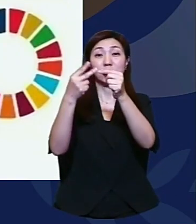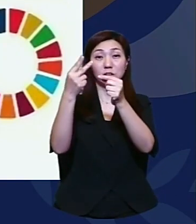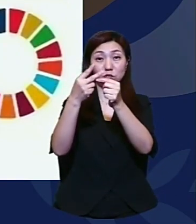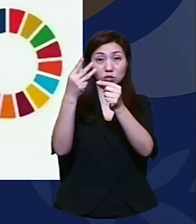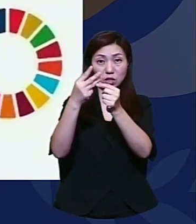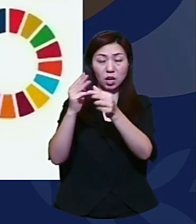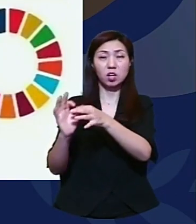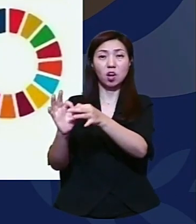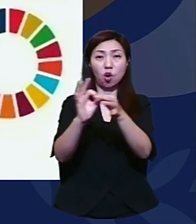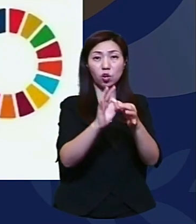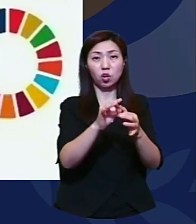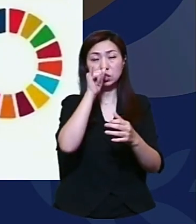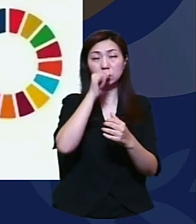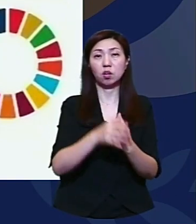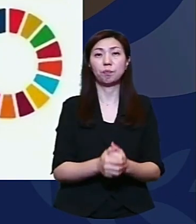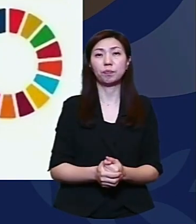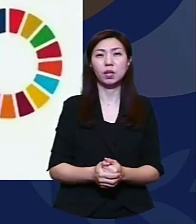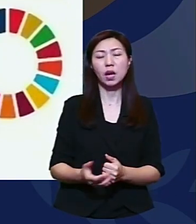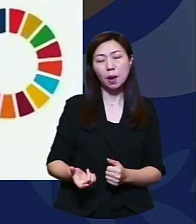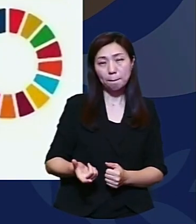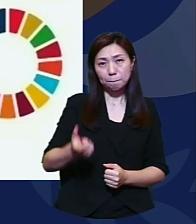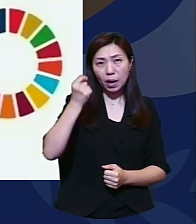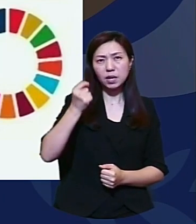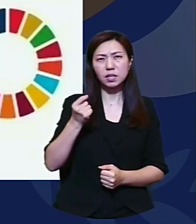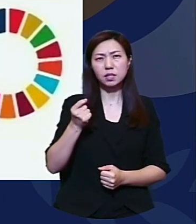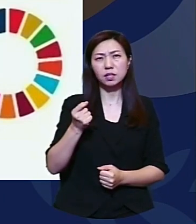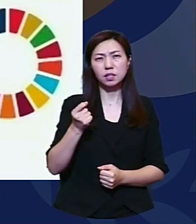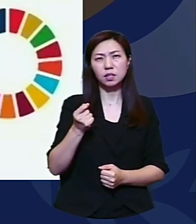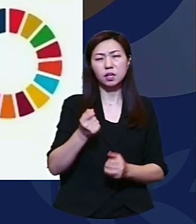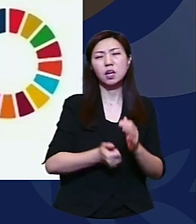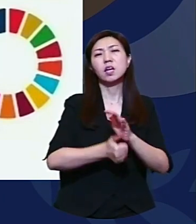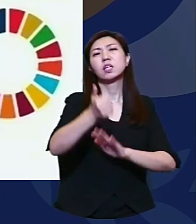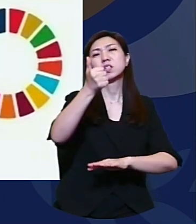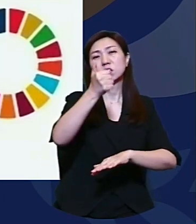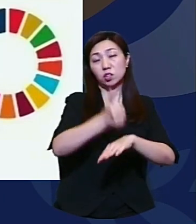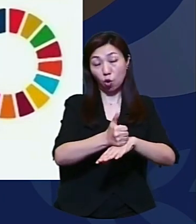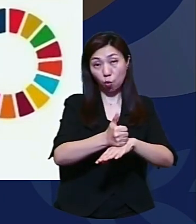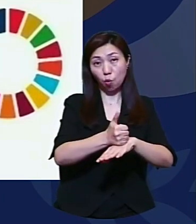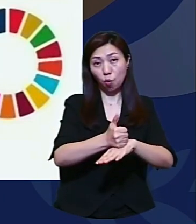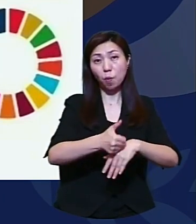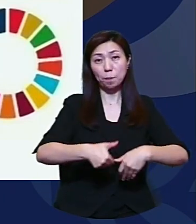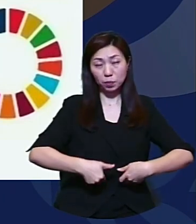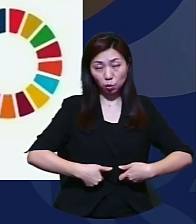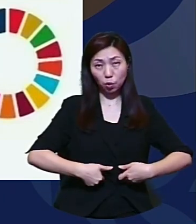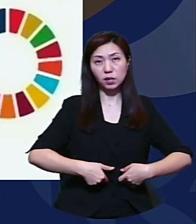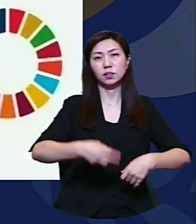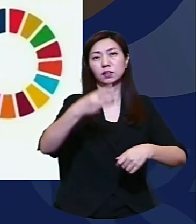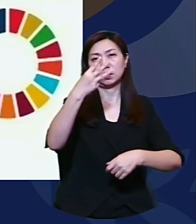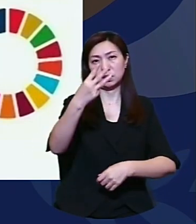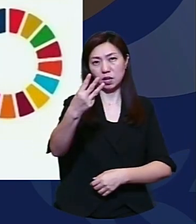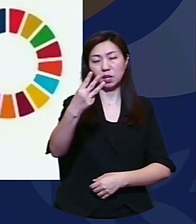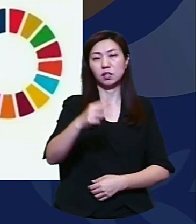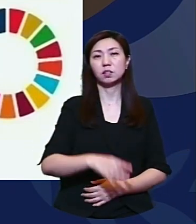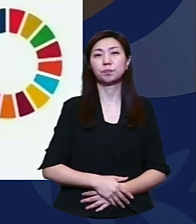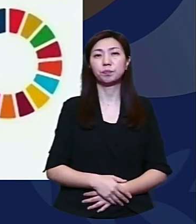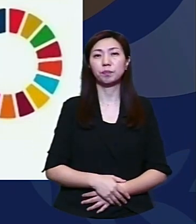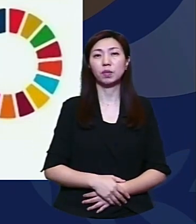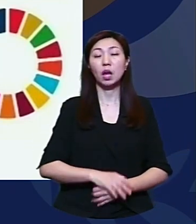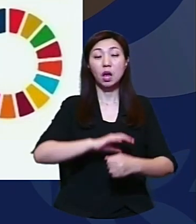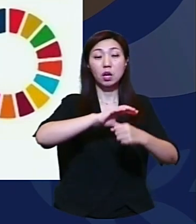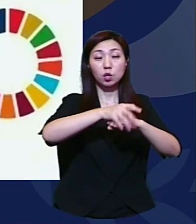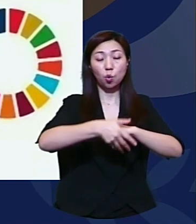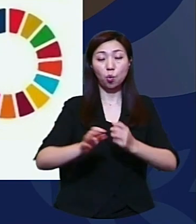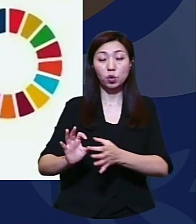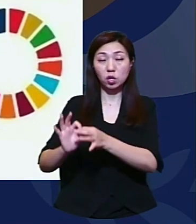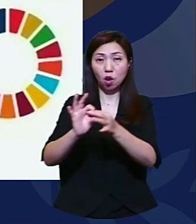and rapid progress in redrawing the global connectivity map. The first one is a new